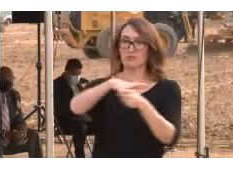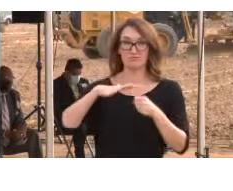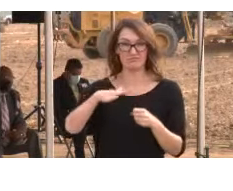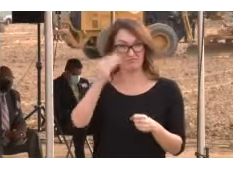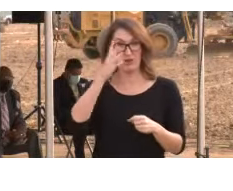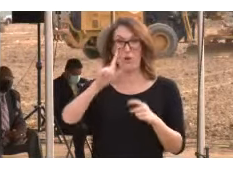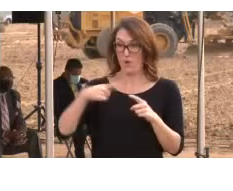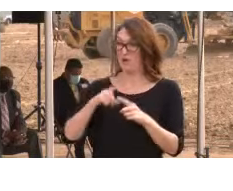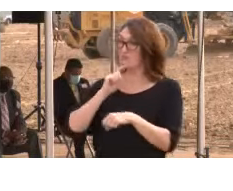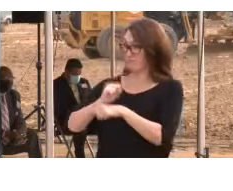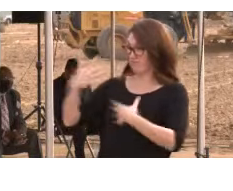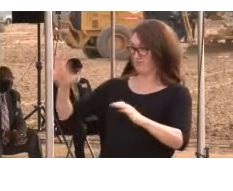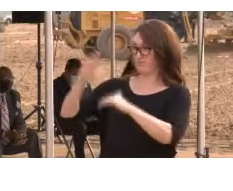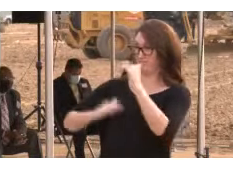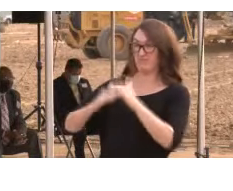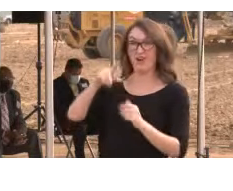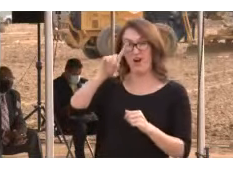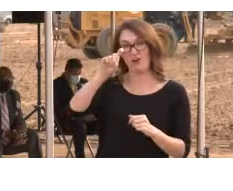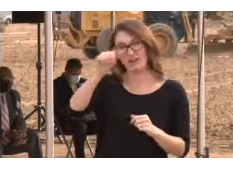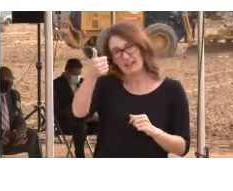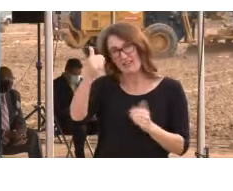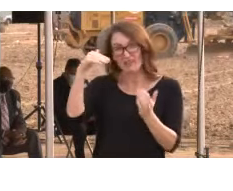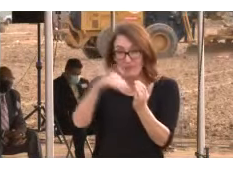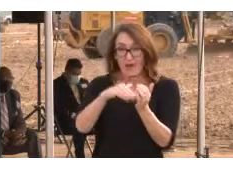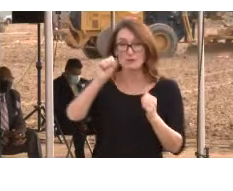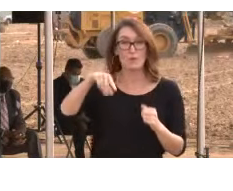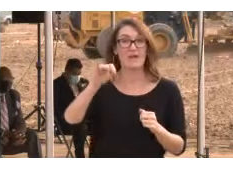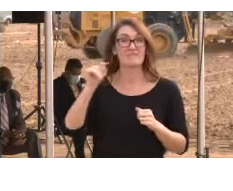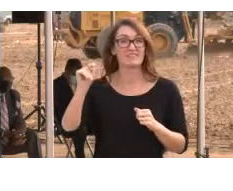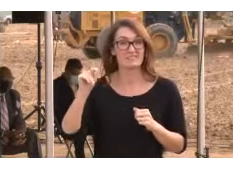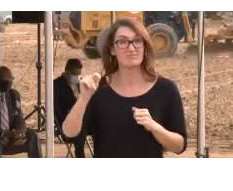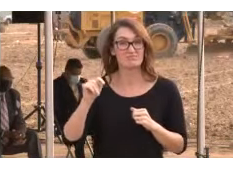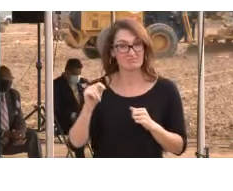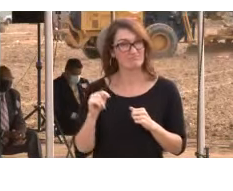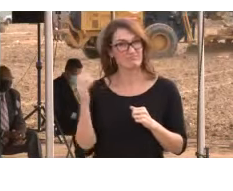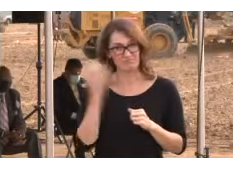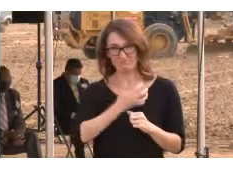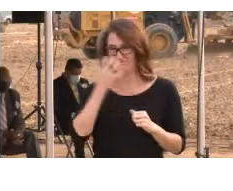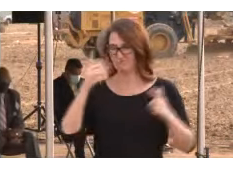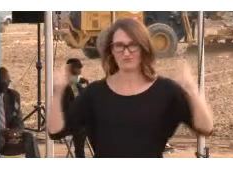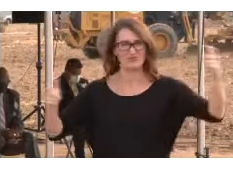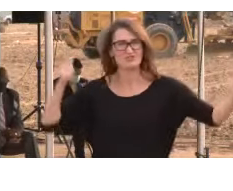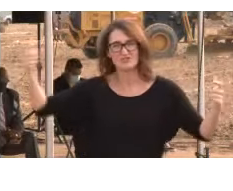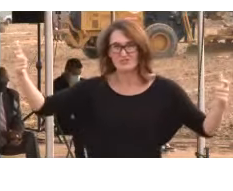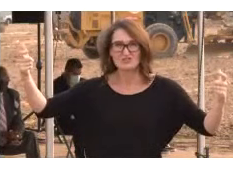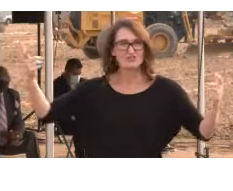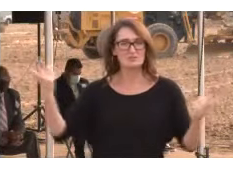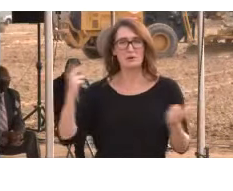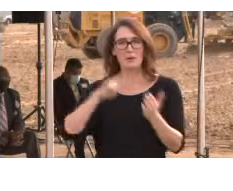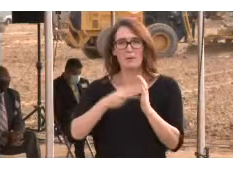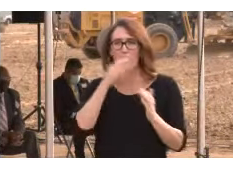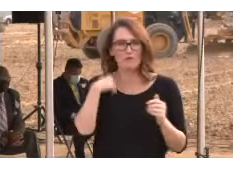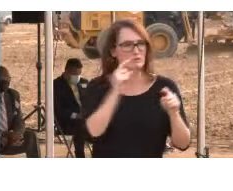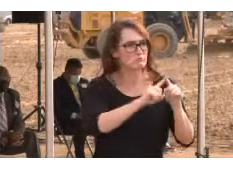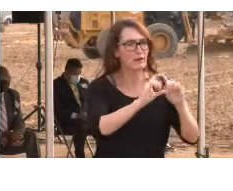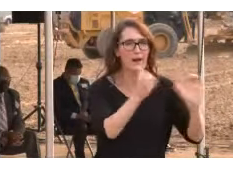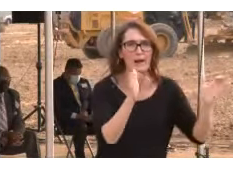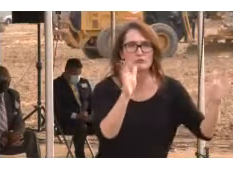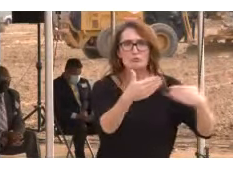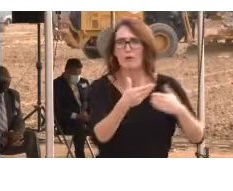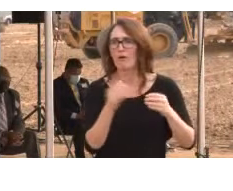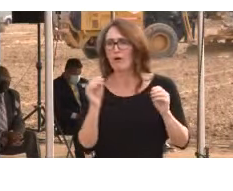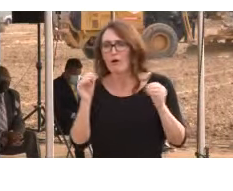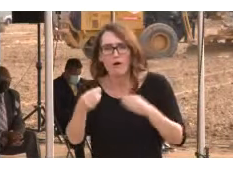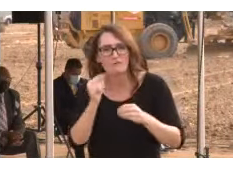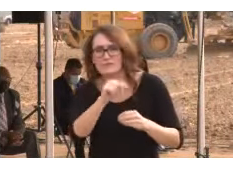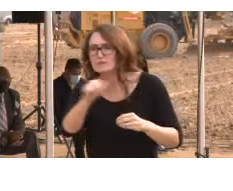approximately 110,000 square feet. That will include experiential classrooms and